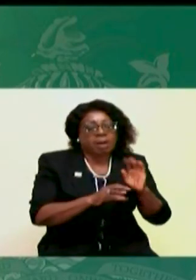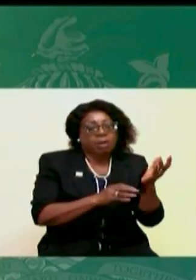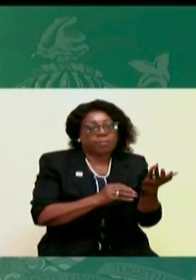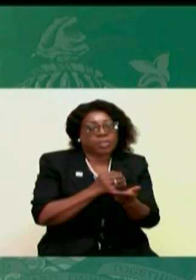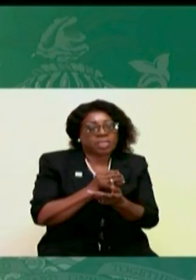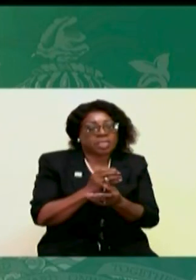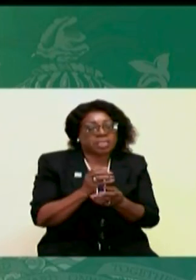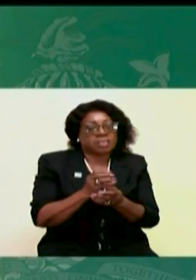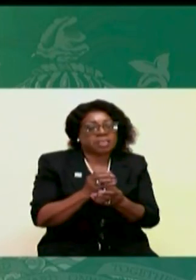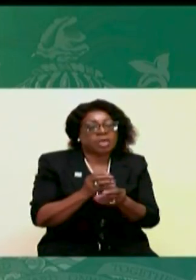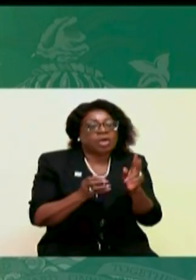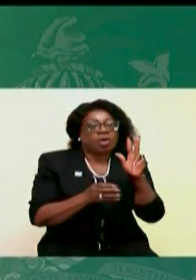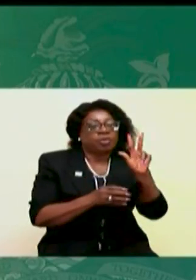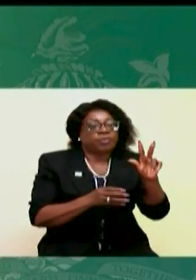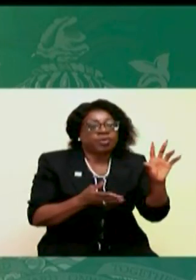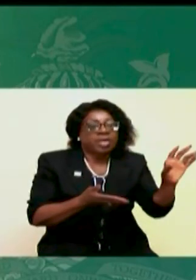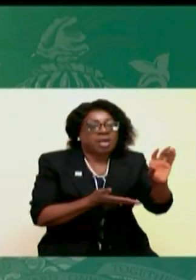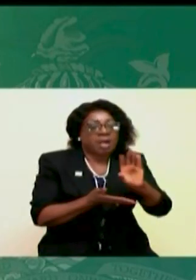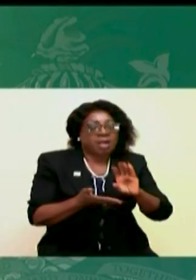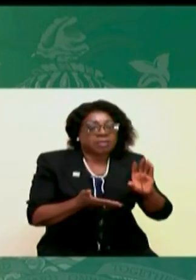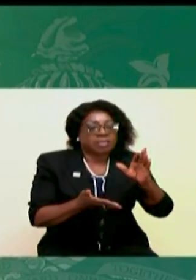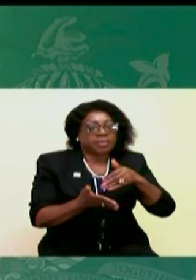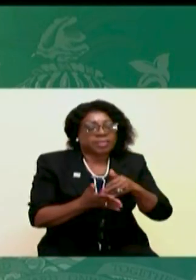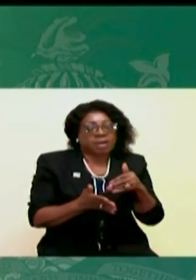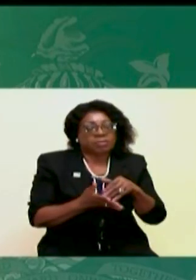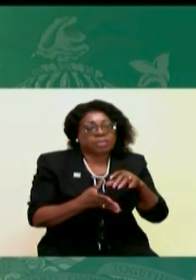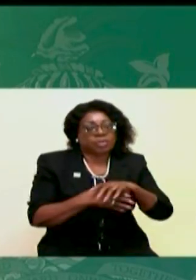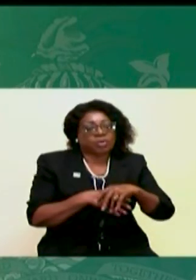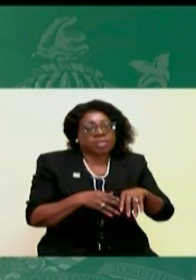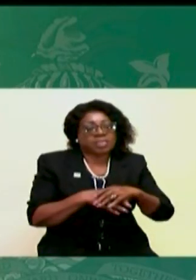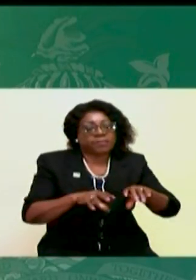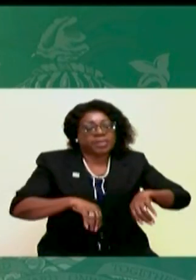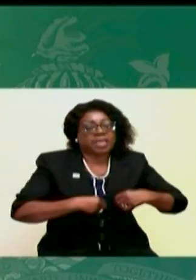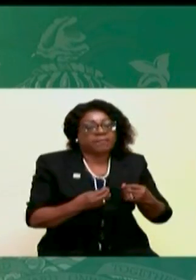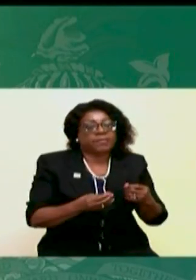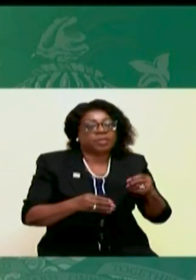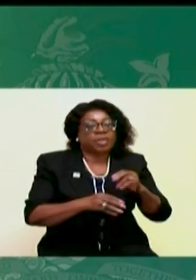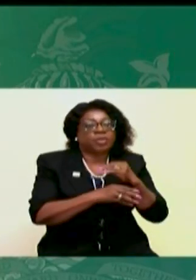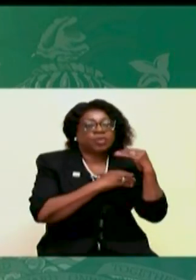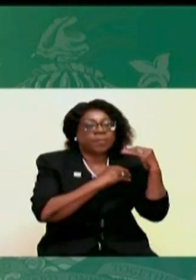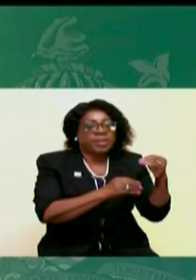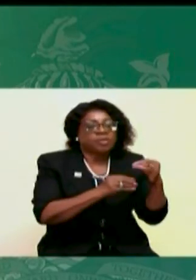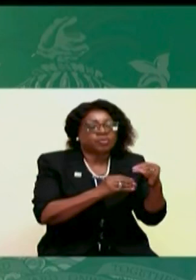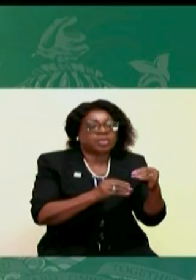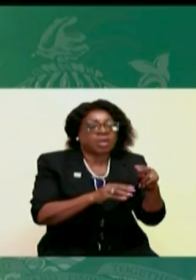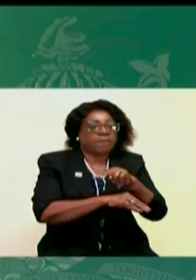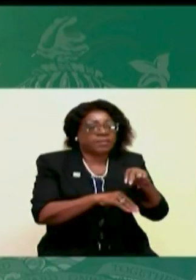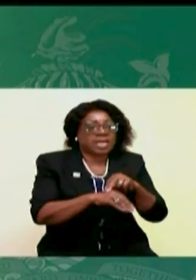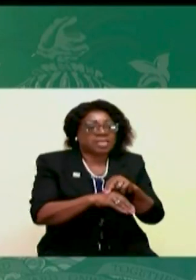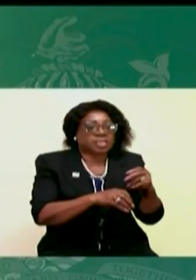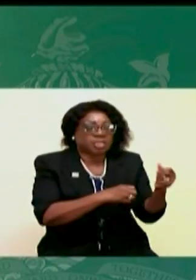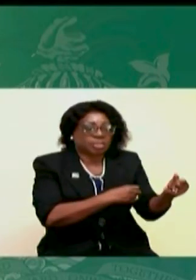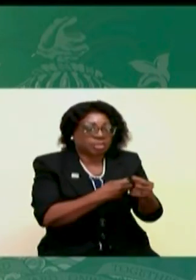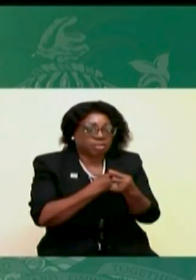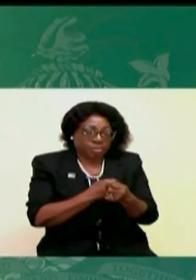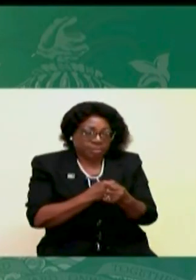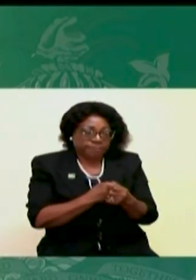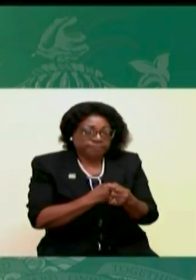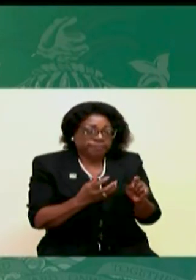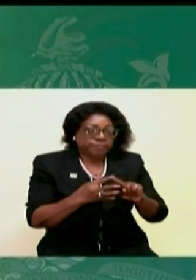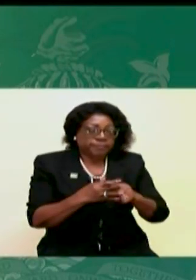$300,000 has been allocated to the Ministry of National Security for the establishment and upkeep of community centers.